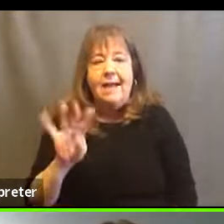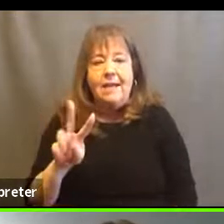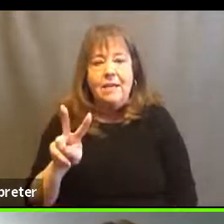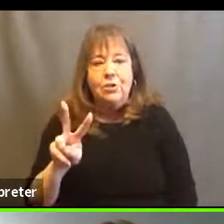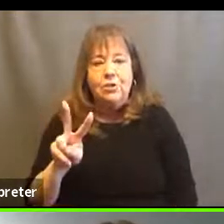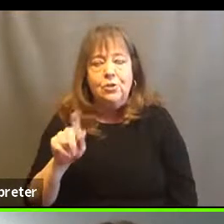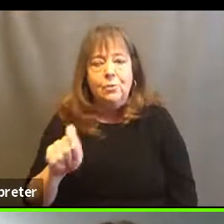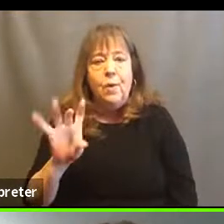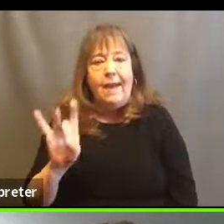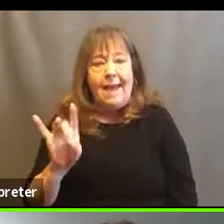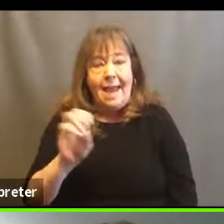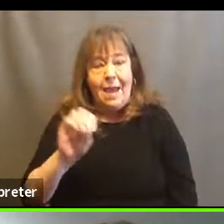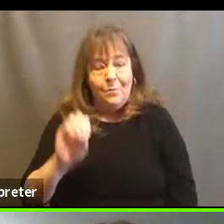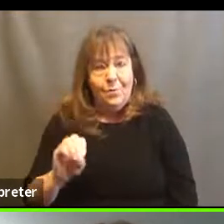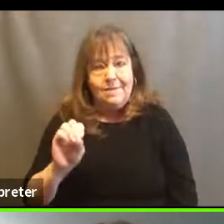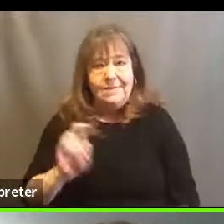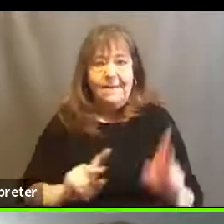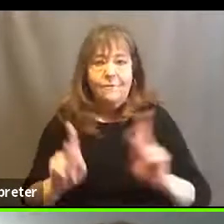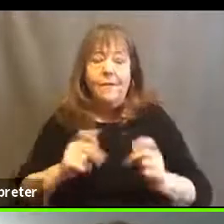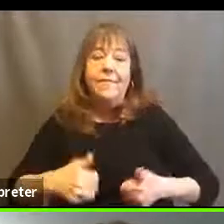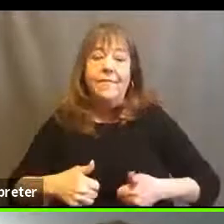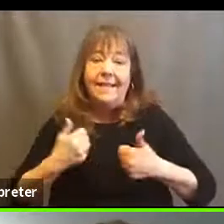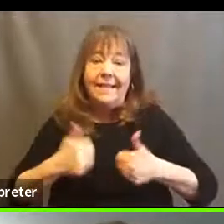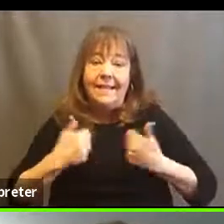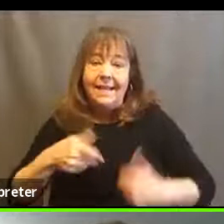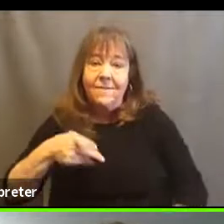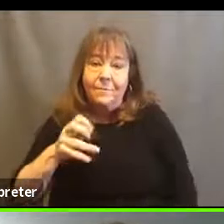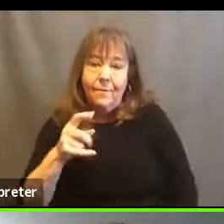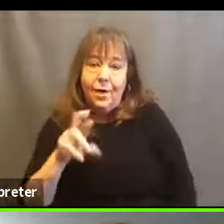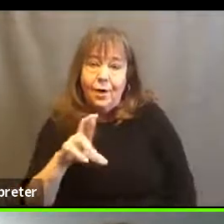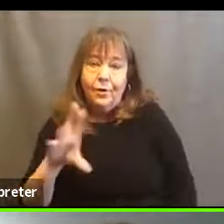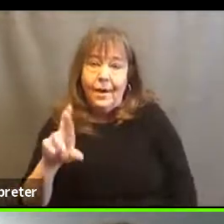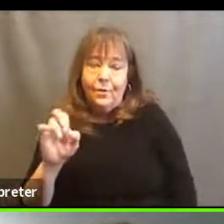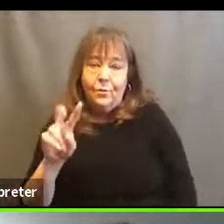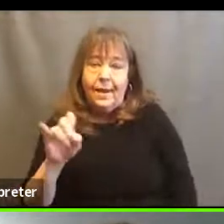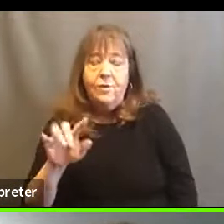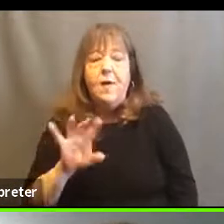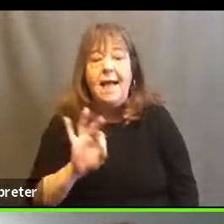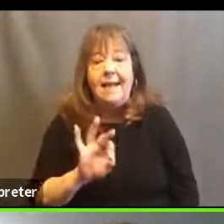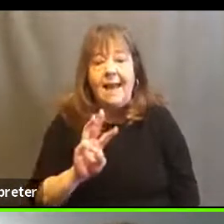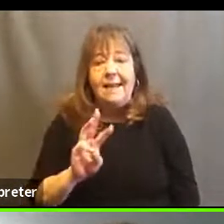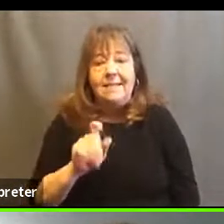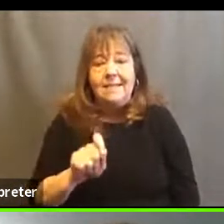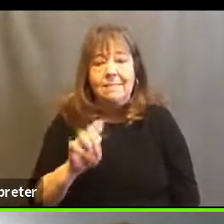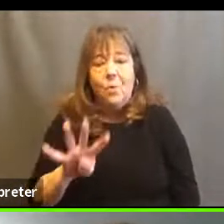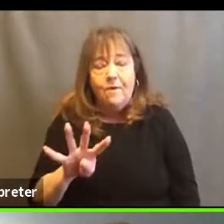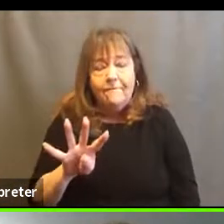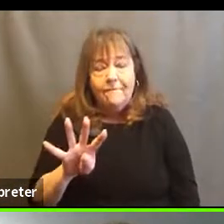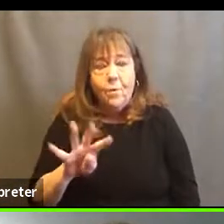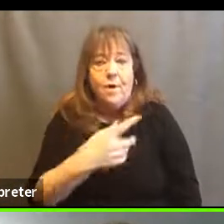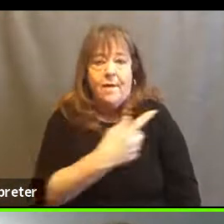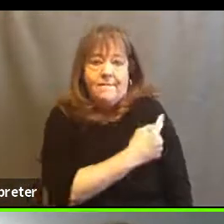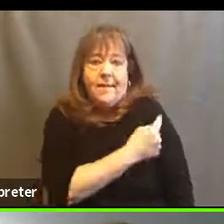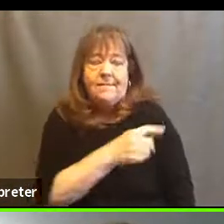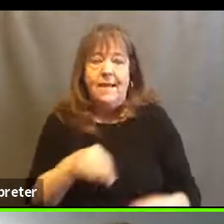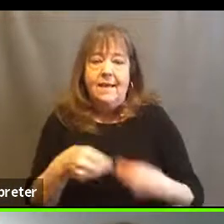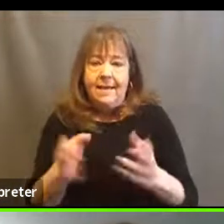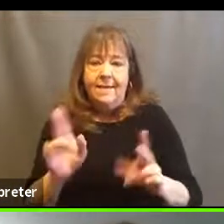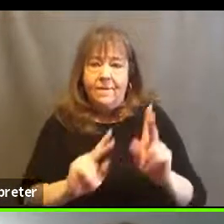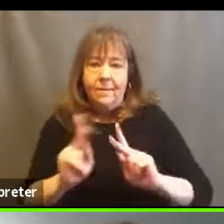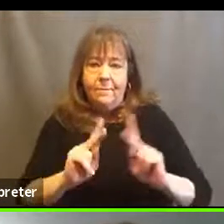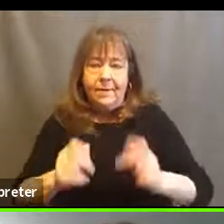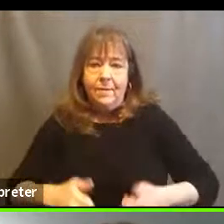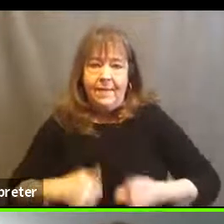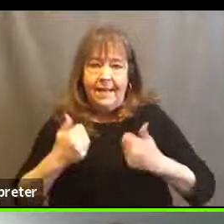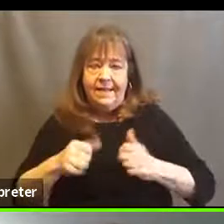82.8% of the vaccine has gone to people living in Potter and Randall County, with 96.4% of the vaccine given to people who live in the